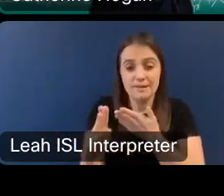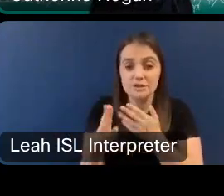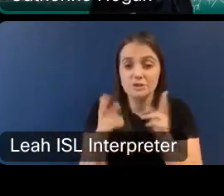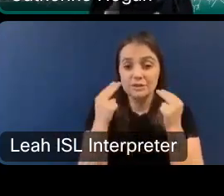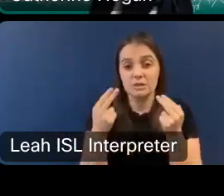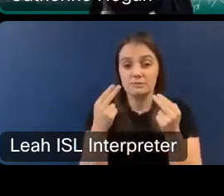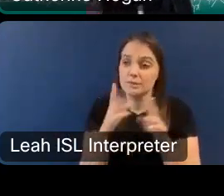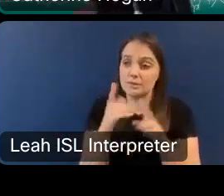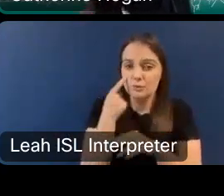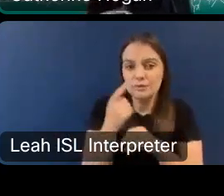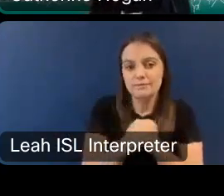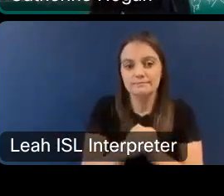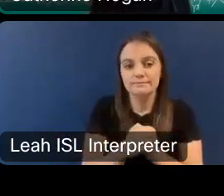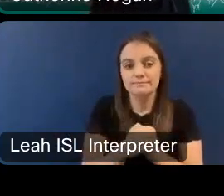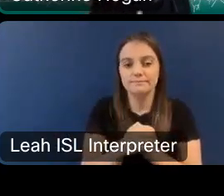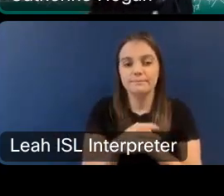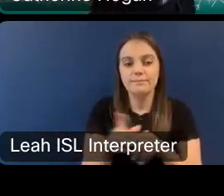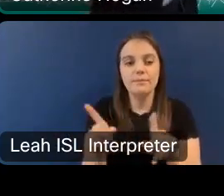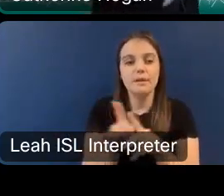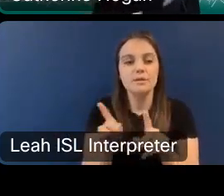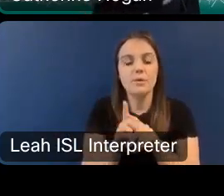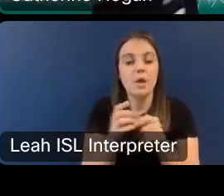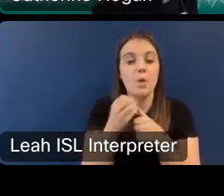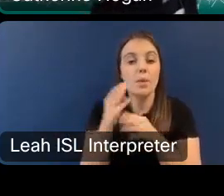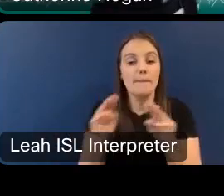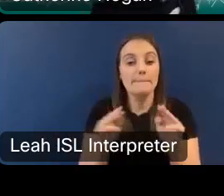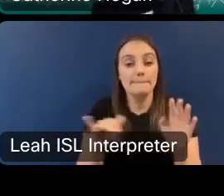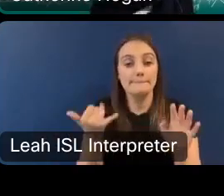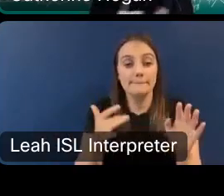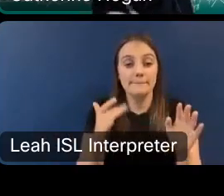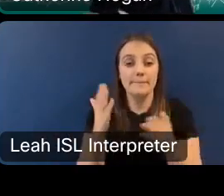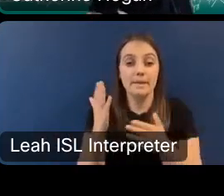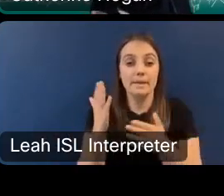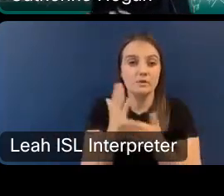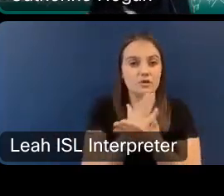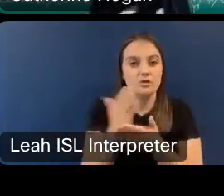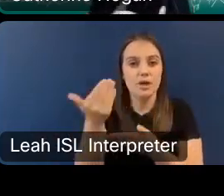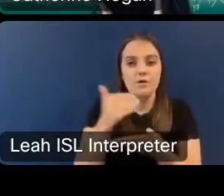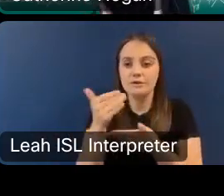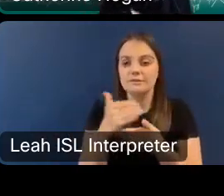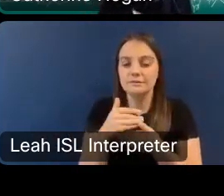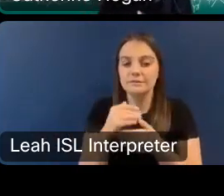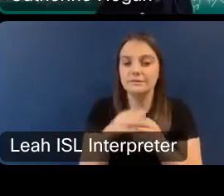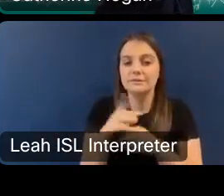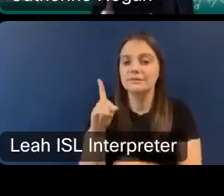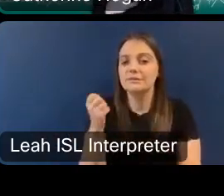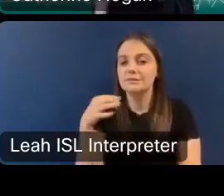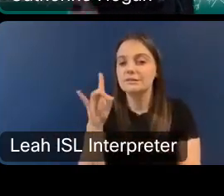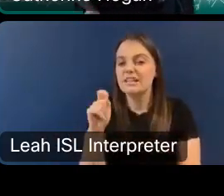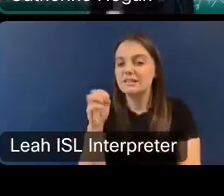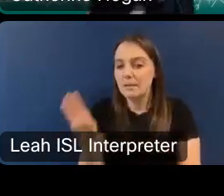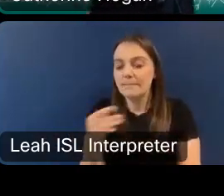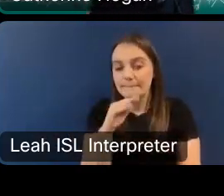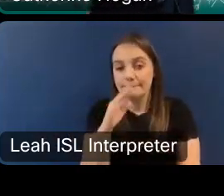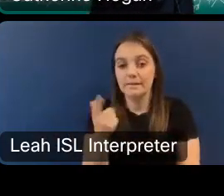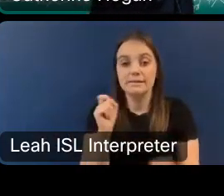attention. Alongside the fact that people may be sharing desktops, there's now two-factor identification logins, so